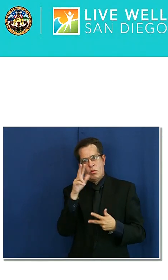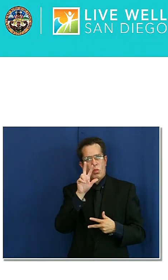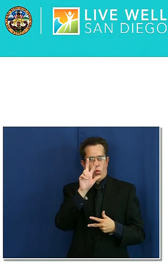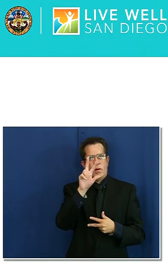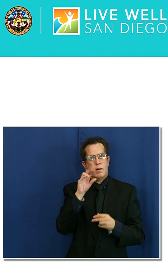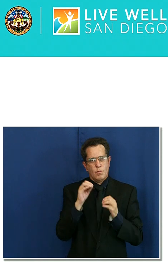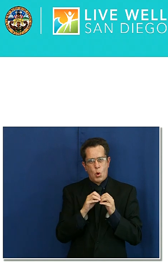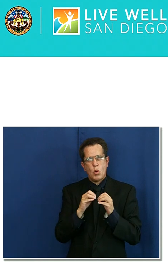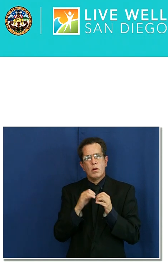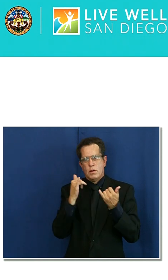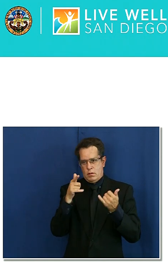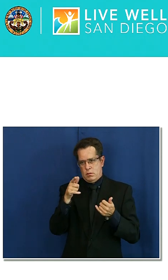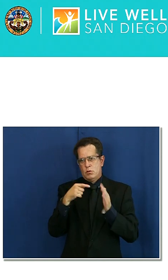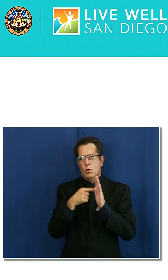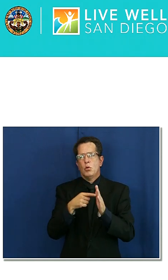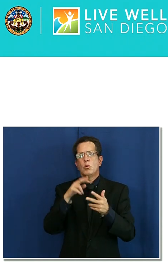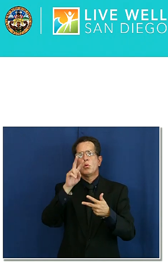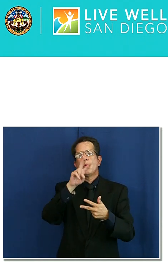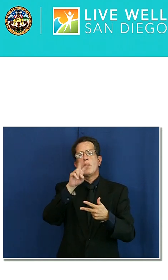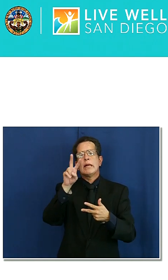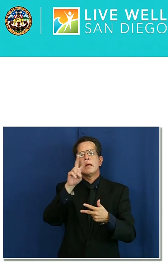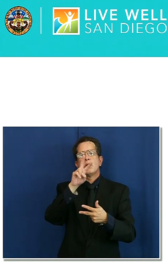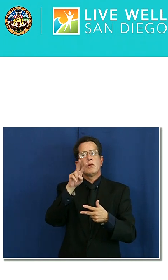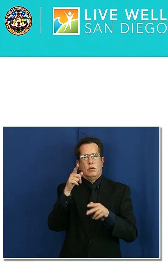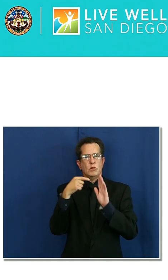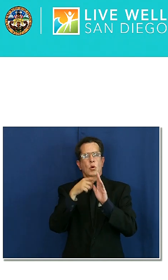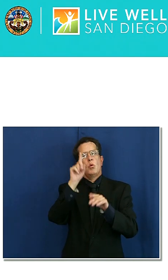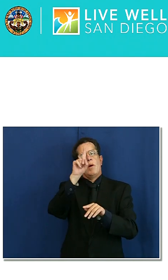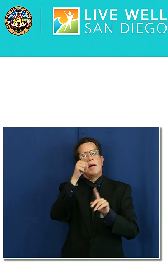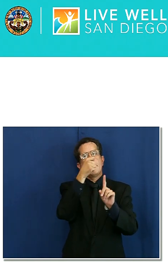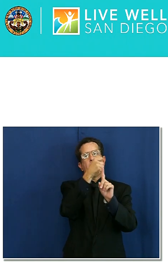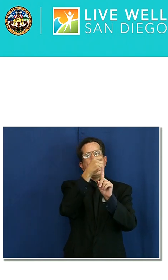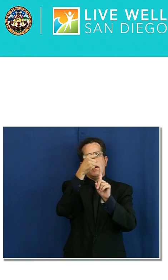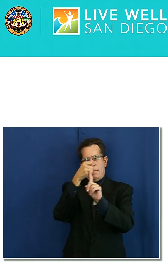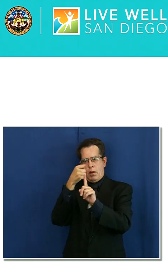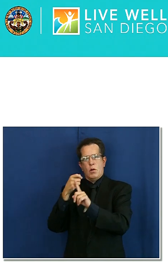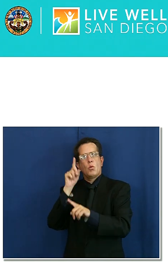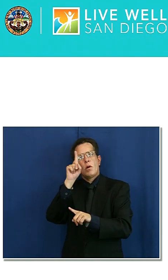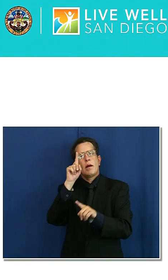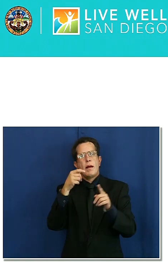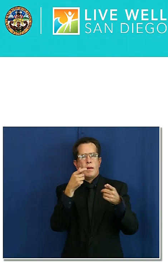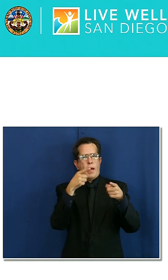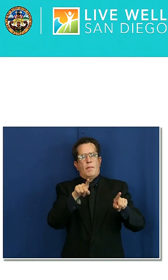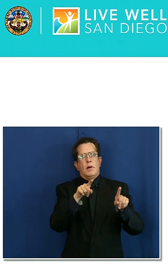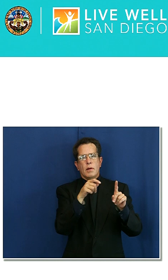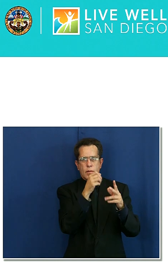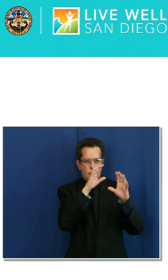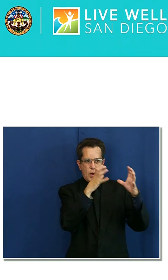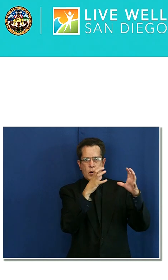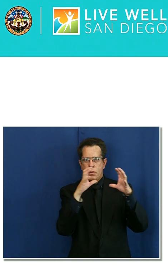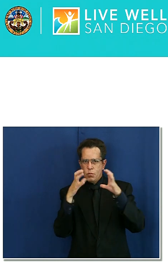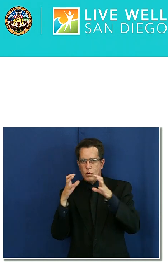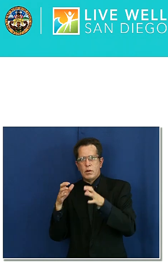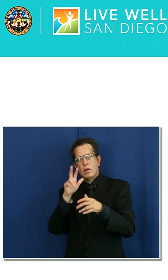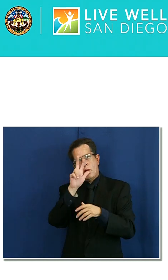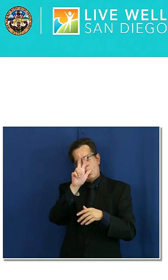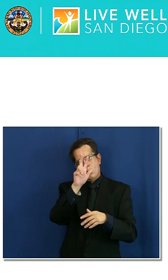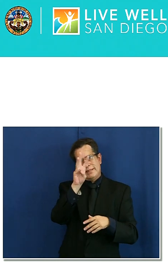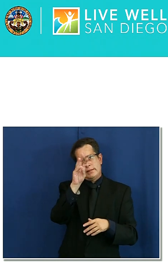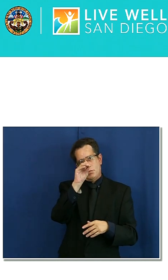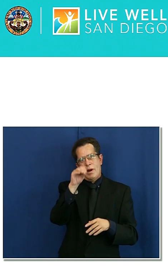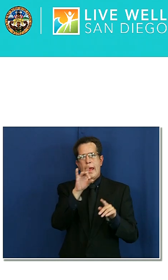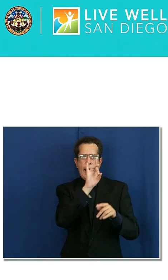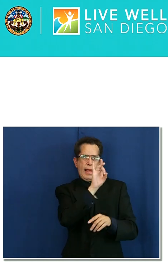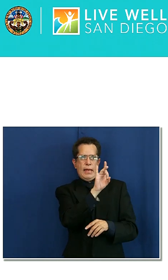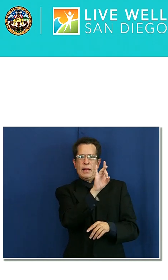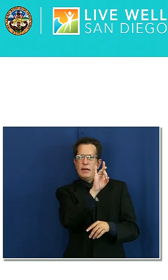the 22 outbreaks by settings, which includes 8 or 36%